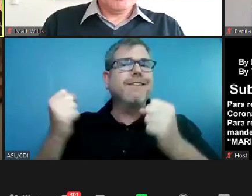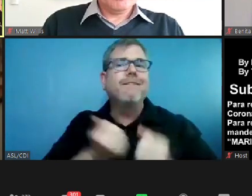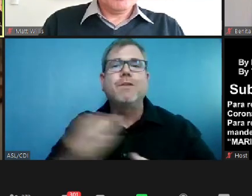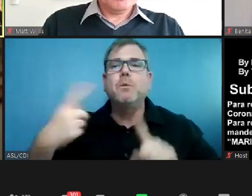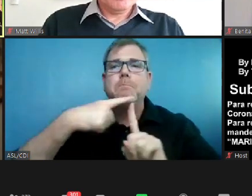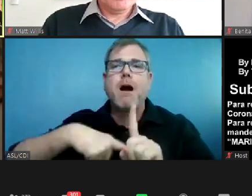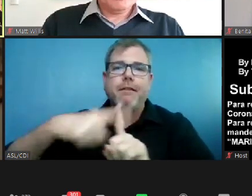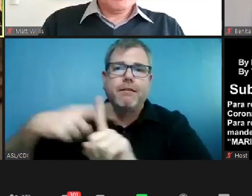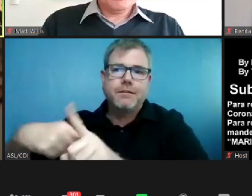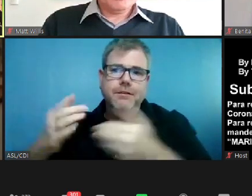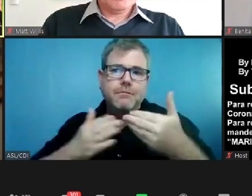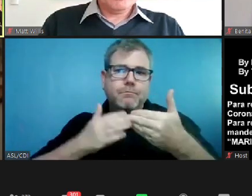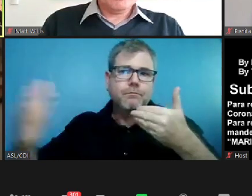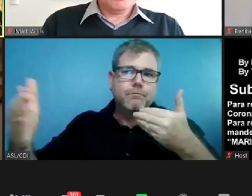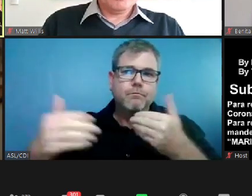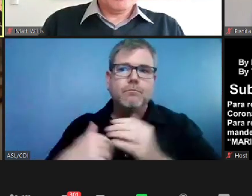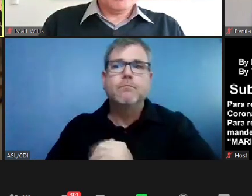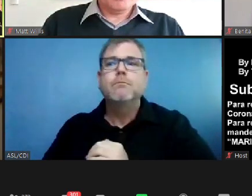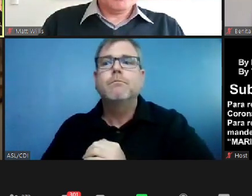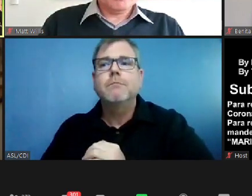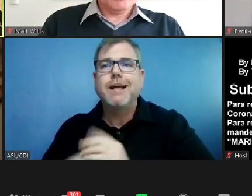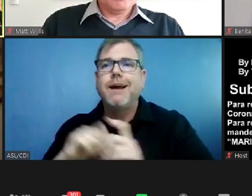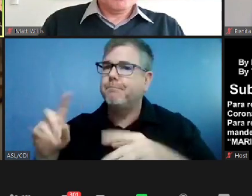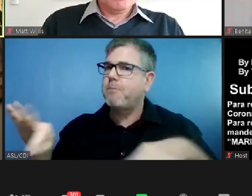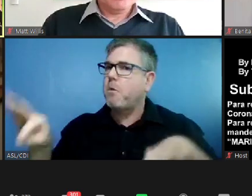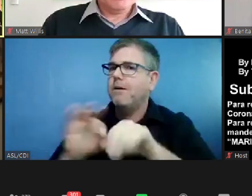more. You can subscribe to those updates by going to